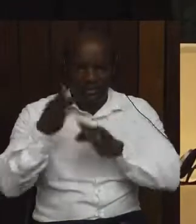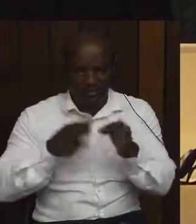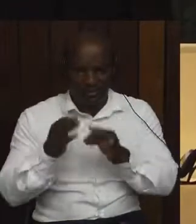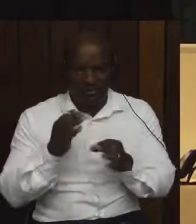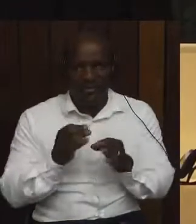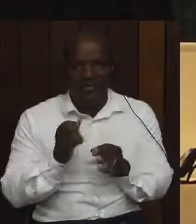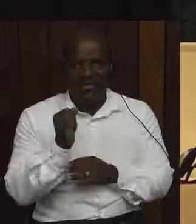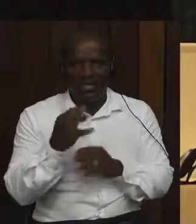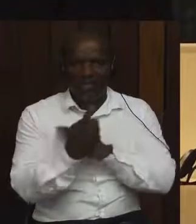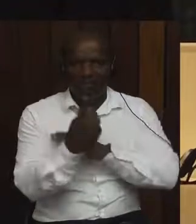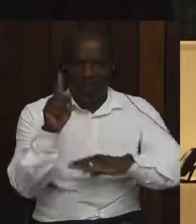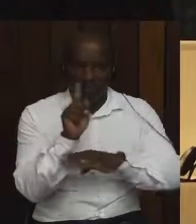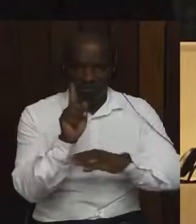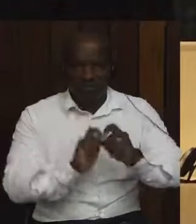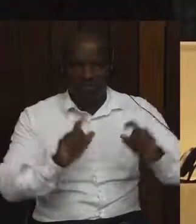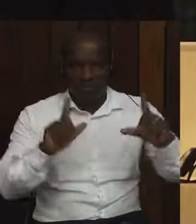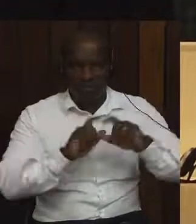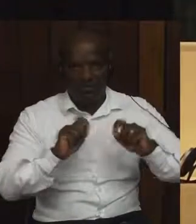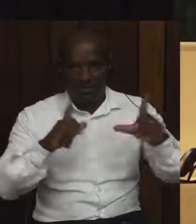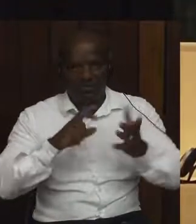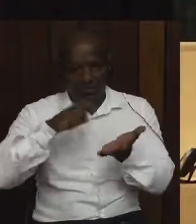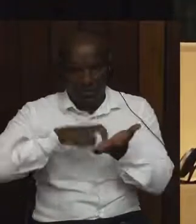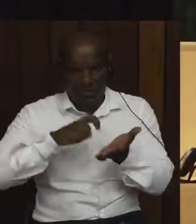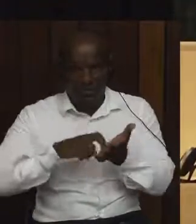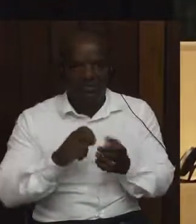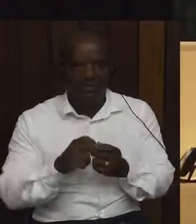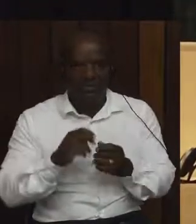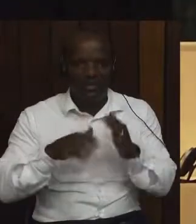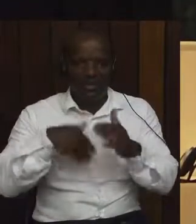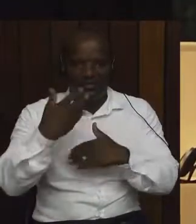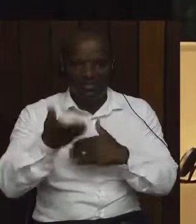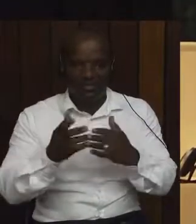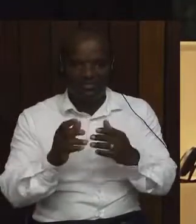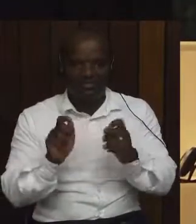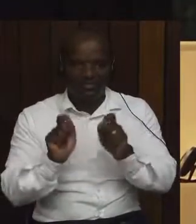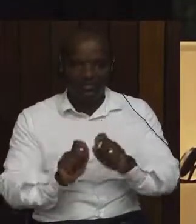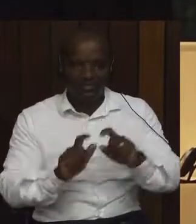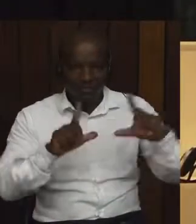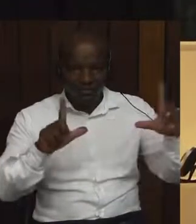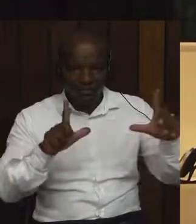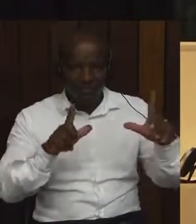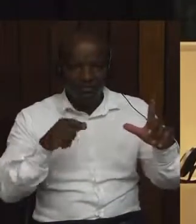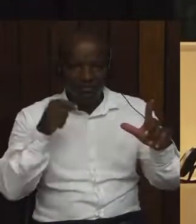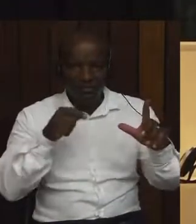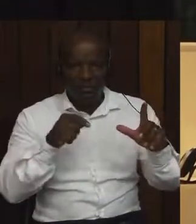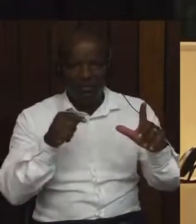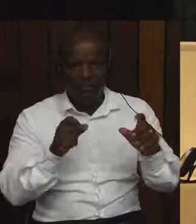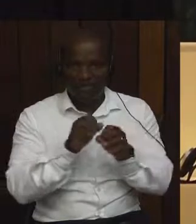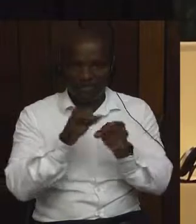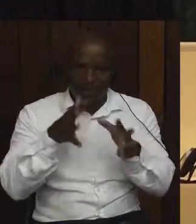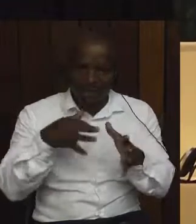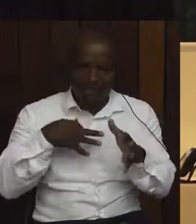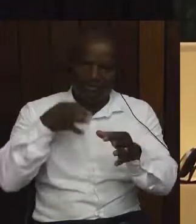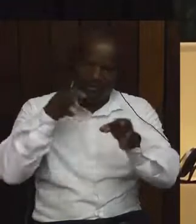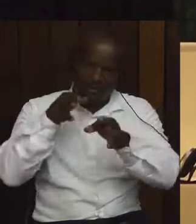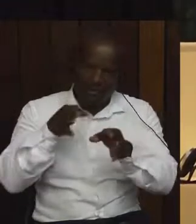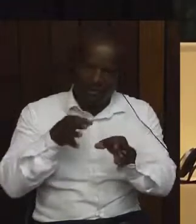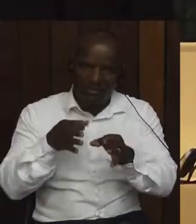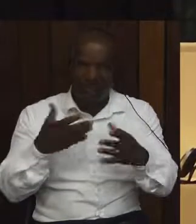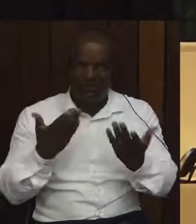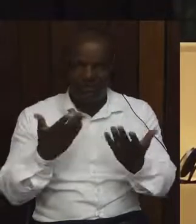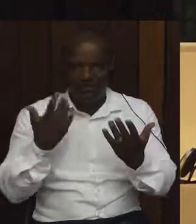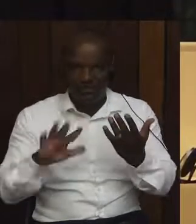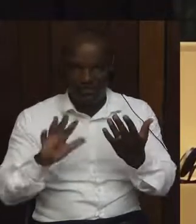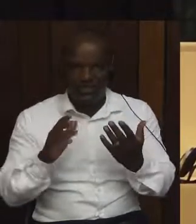present. That will be all, Chairperson. The next slide there, Chairperson, I've just indicated some of the adjustments that